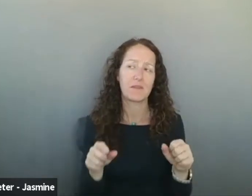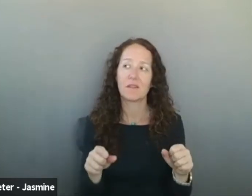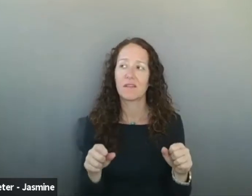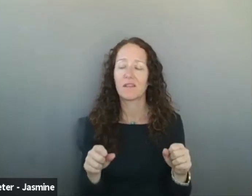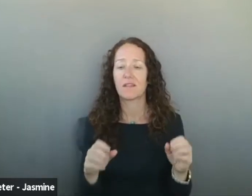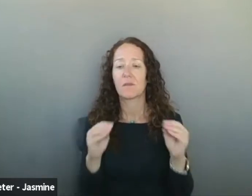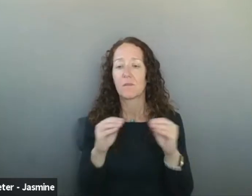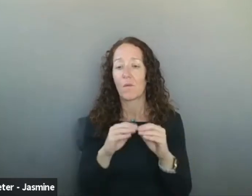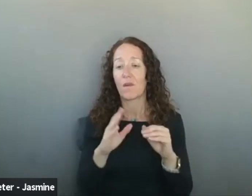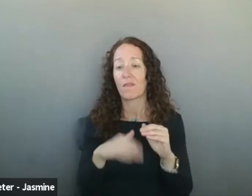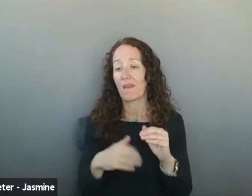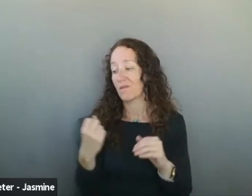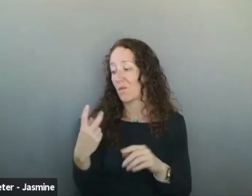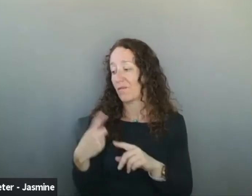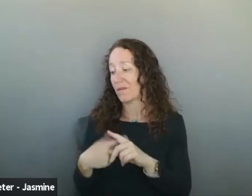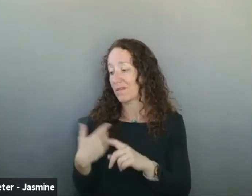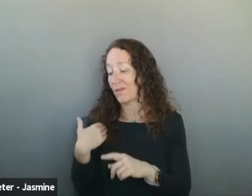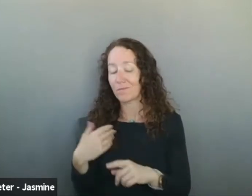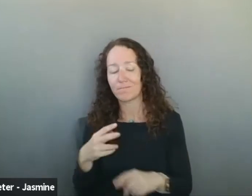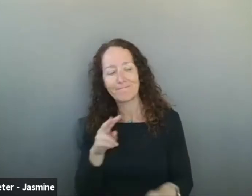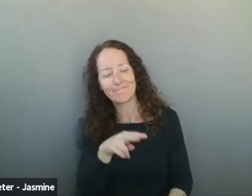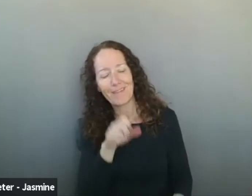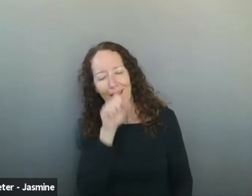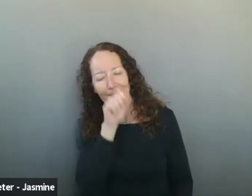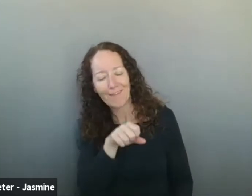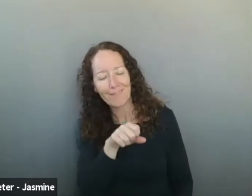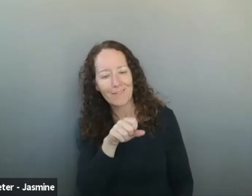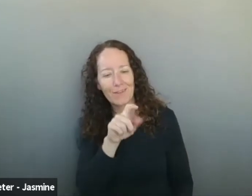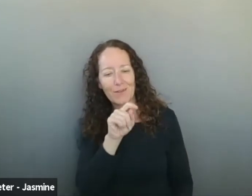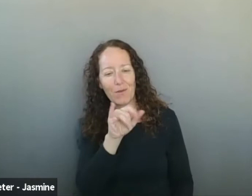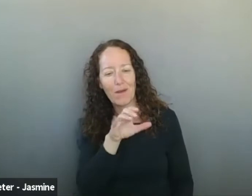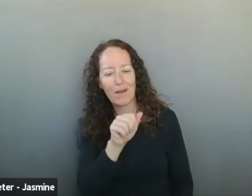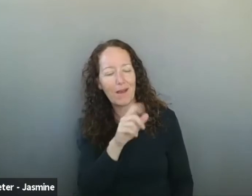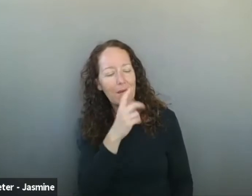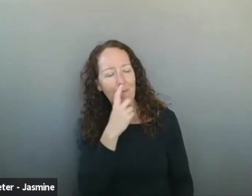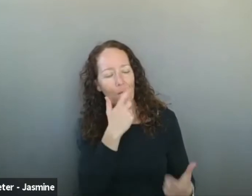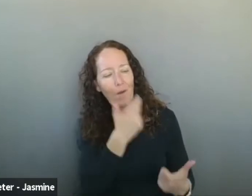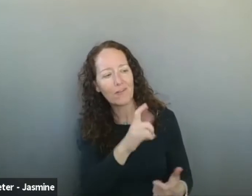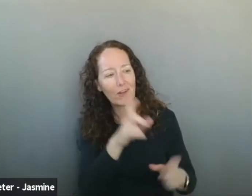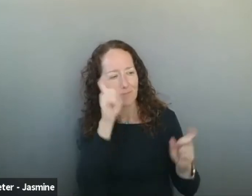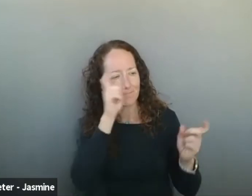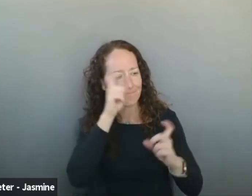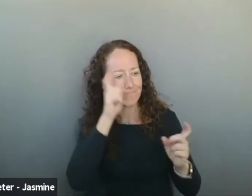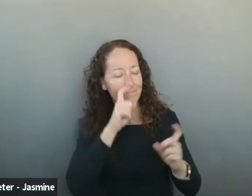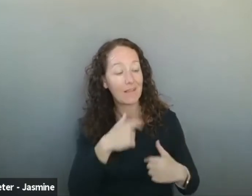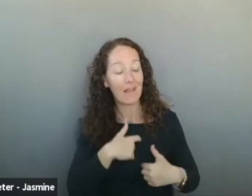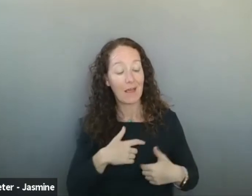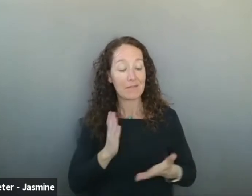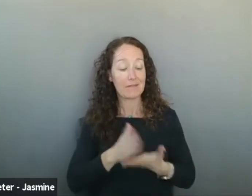was 12 months ago. Yeah, I love Toya. I'm saying something I can see like Toya reacting, so I'm going to stop. Go.